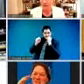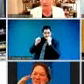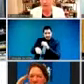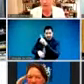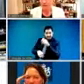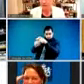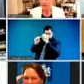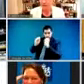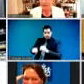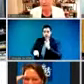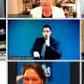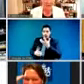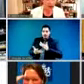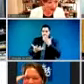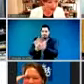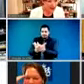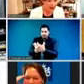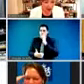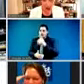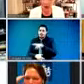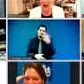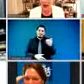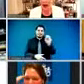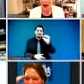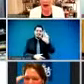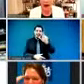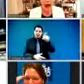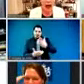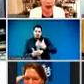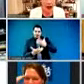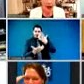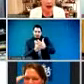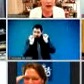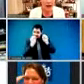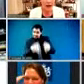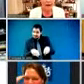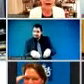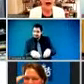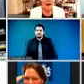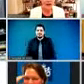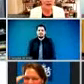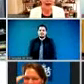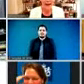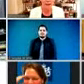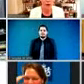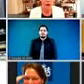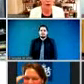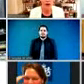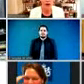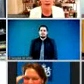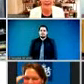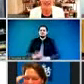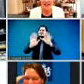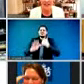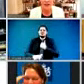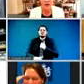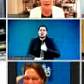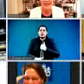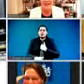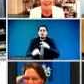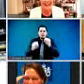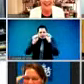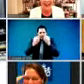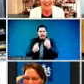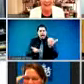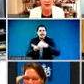Sorry, can you repeat the question one more time? Are there global programs for uncensored? Are there any programs on the agenda to